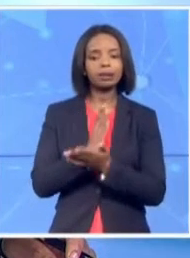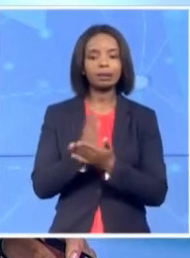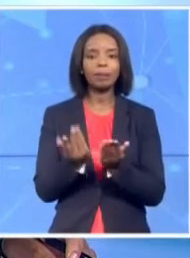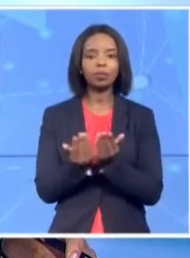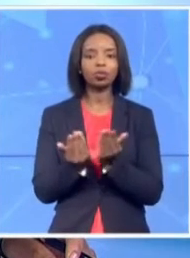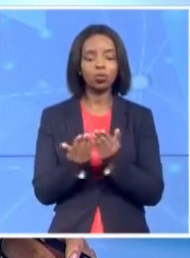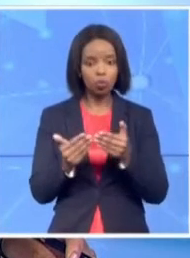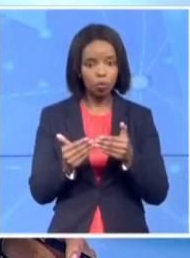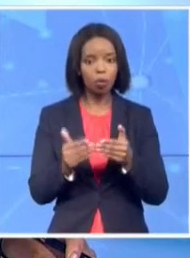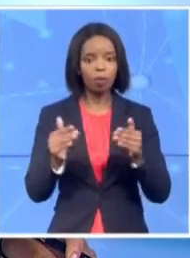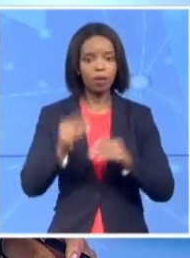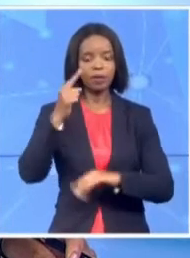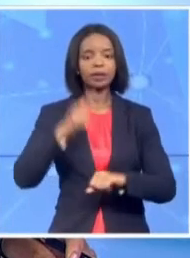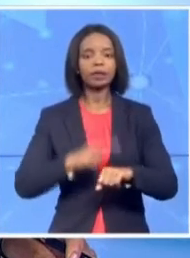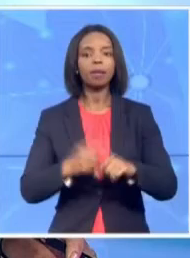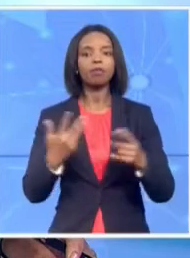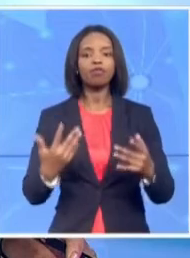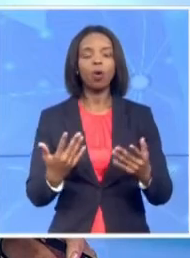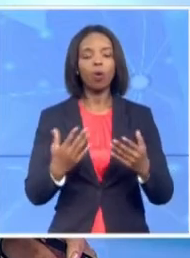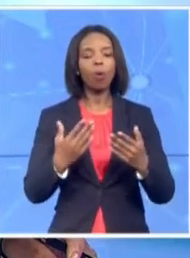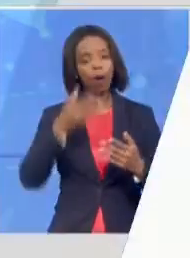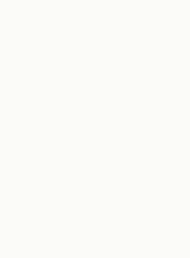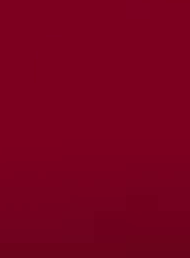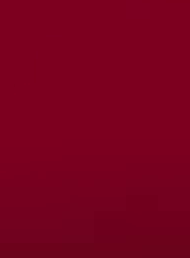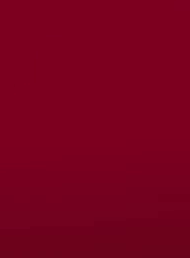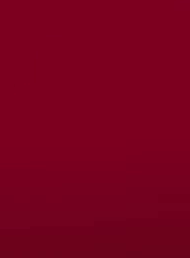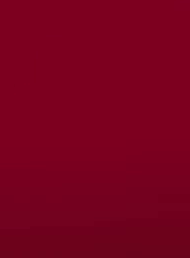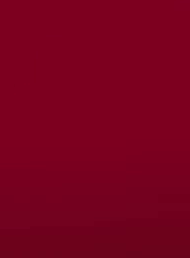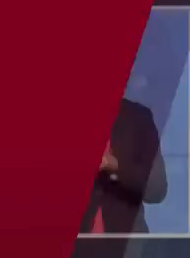are you still at the Elim High School this morning?